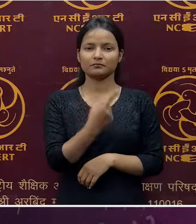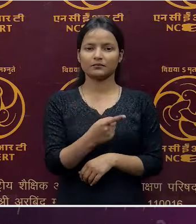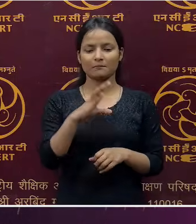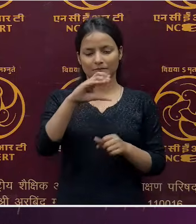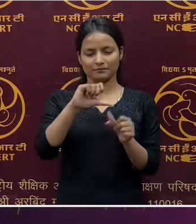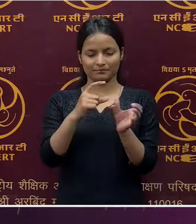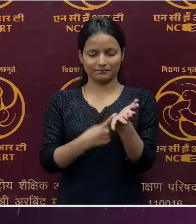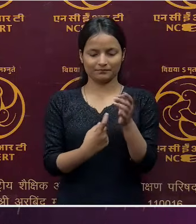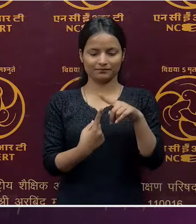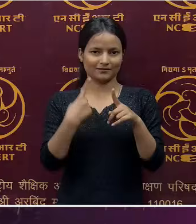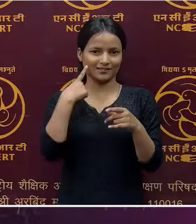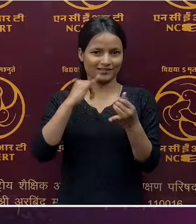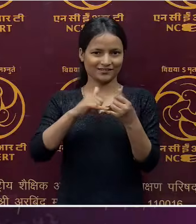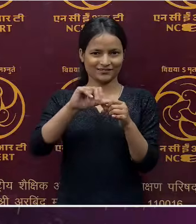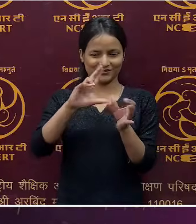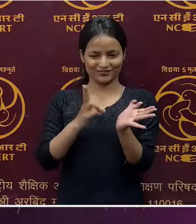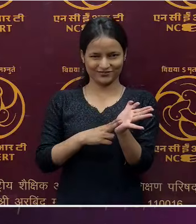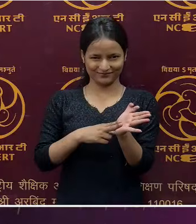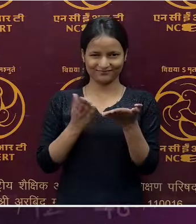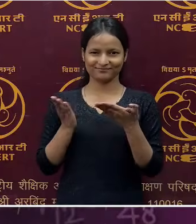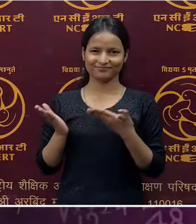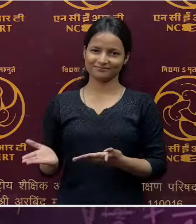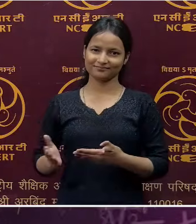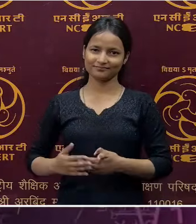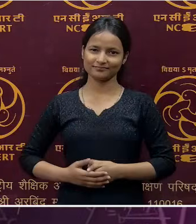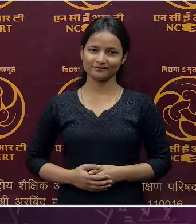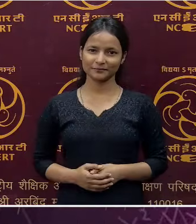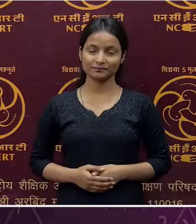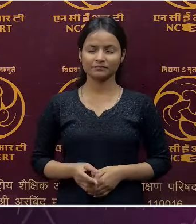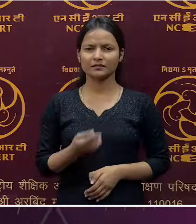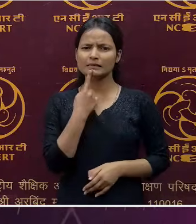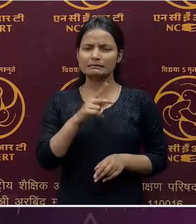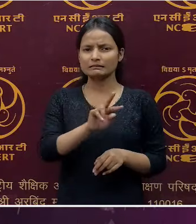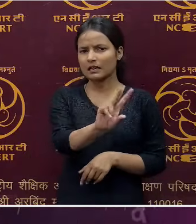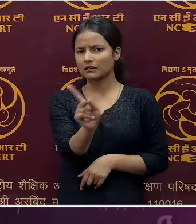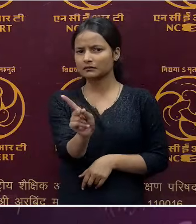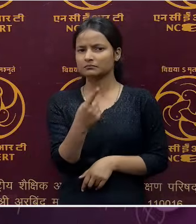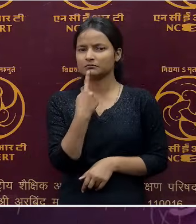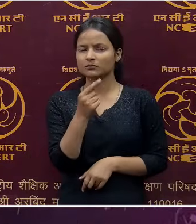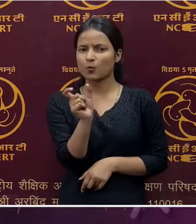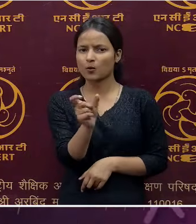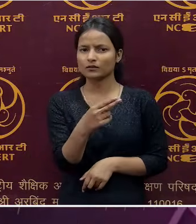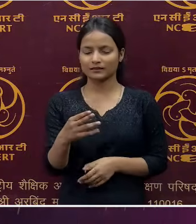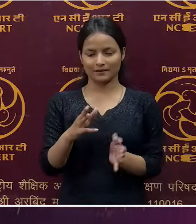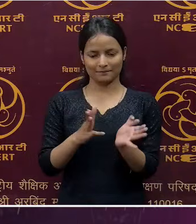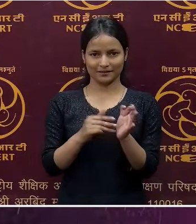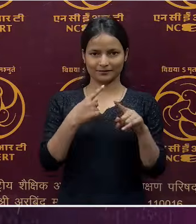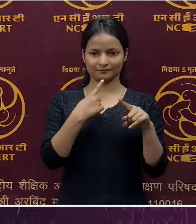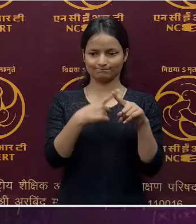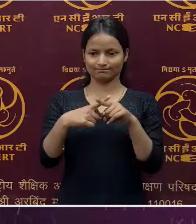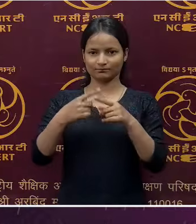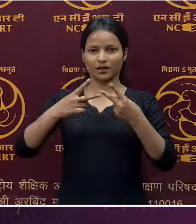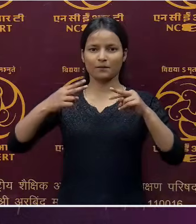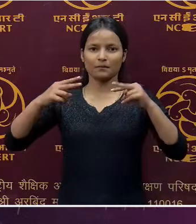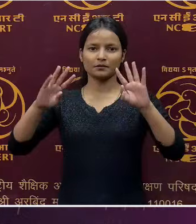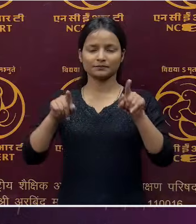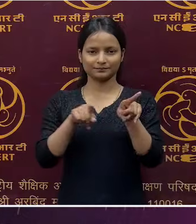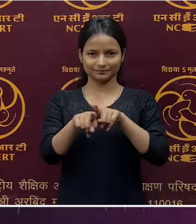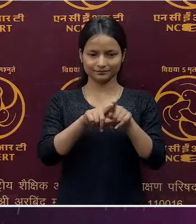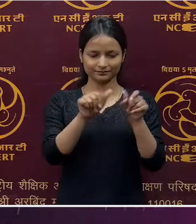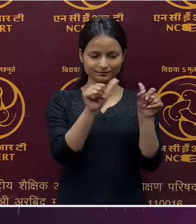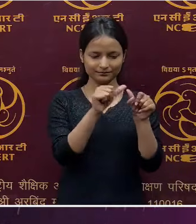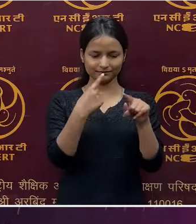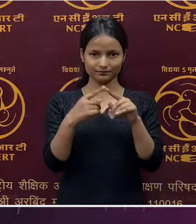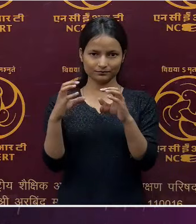can understand that it's a multiplication of two sets. So how it is multiplied? The A cross B, A